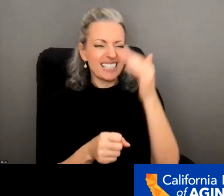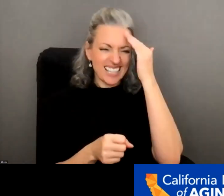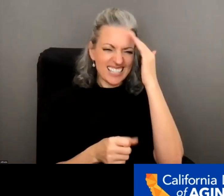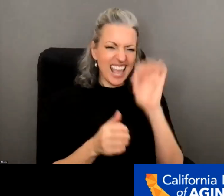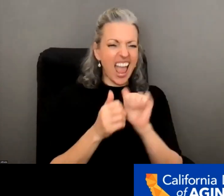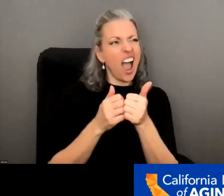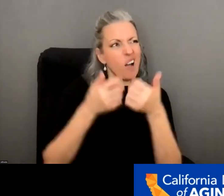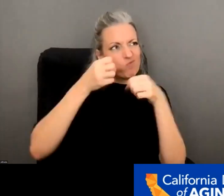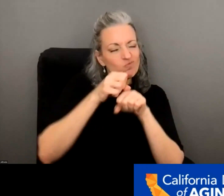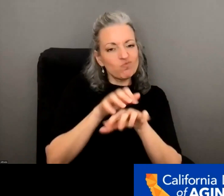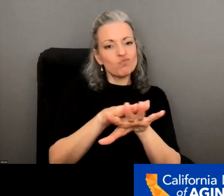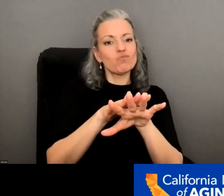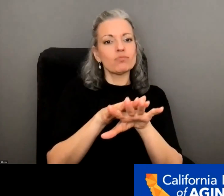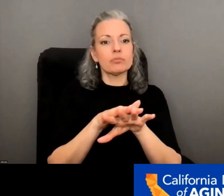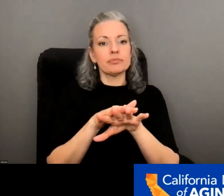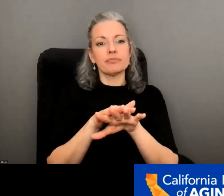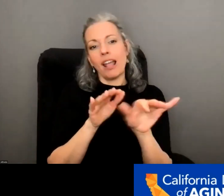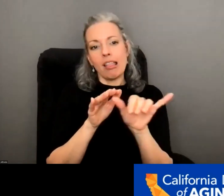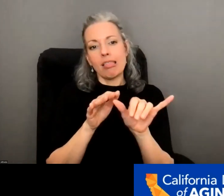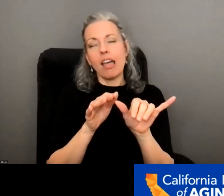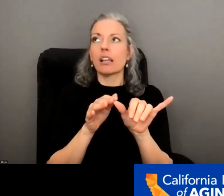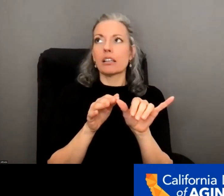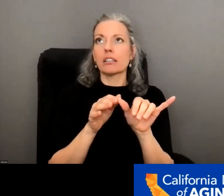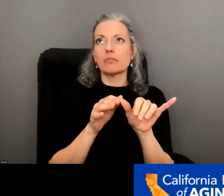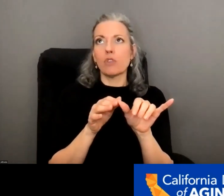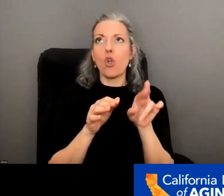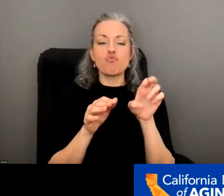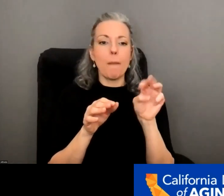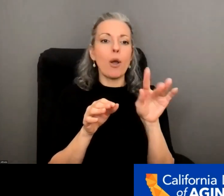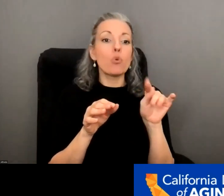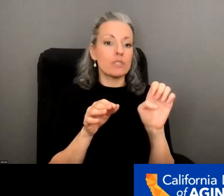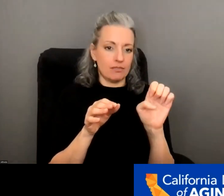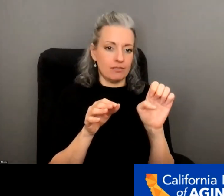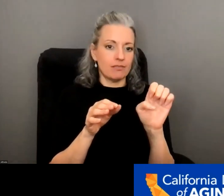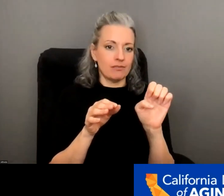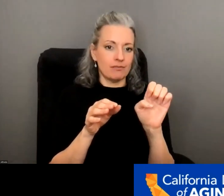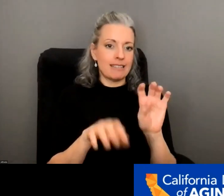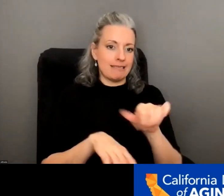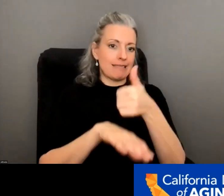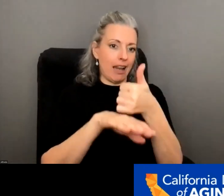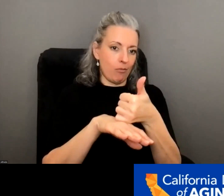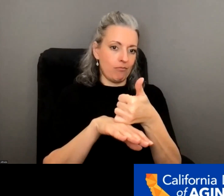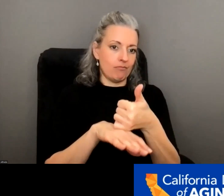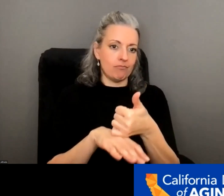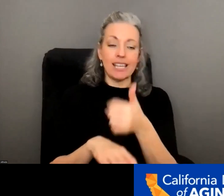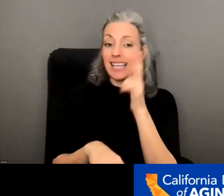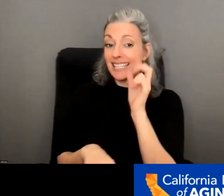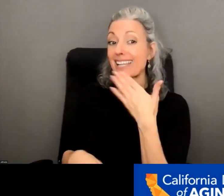hybrid format or like a more sort of remote format. That sounds great. Thanks, Angie.